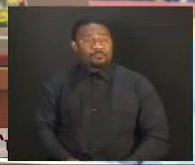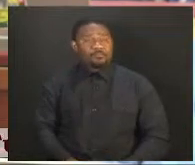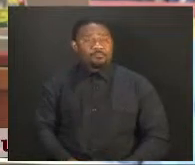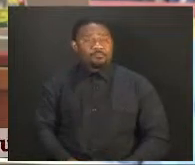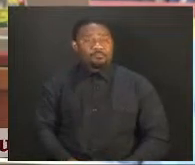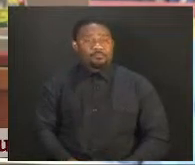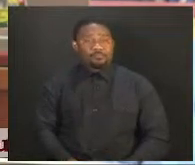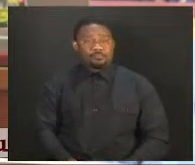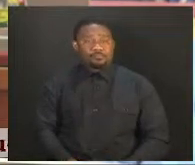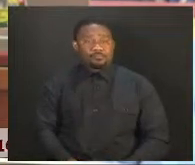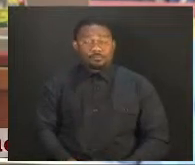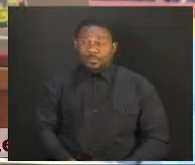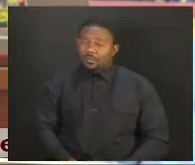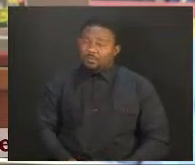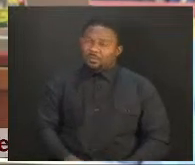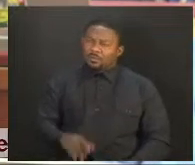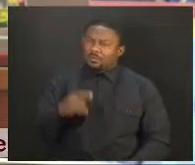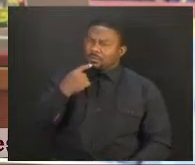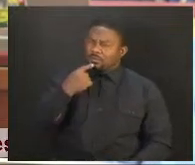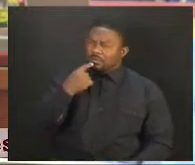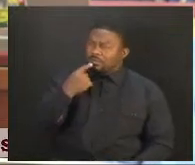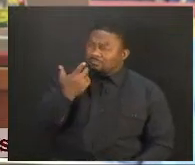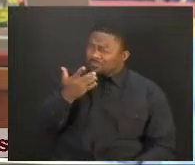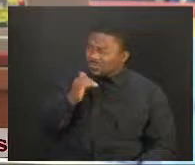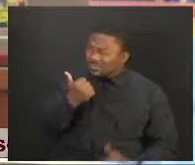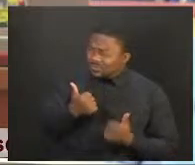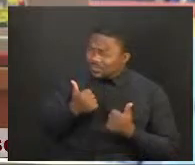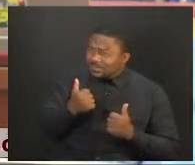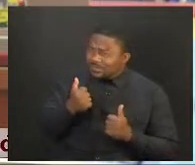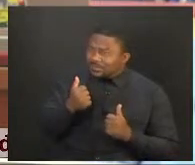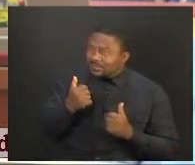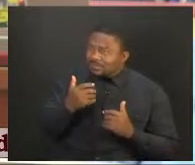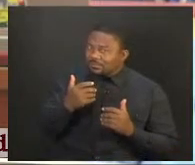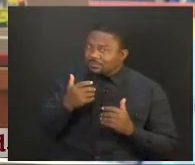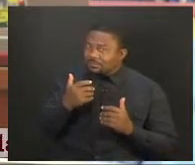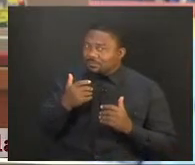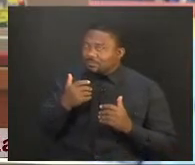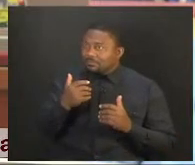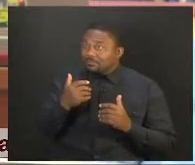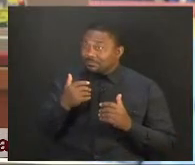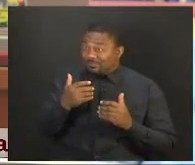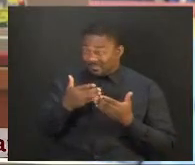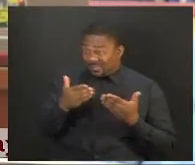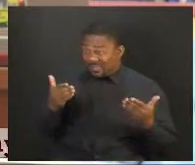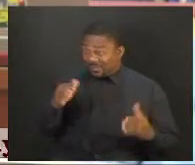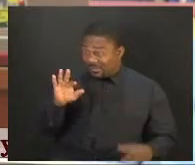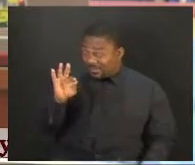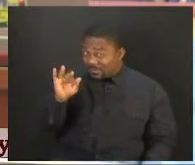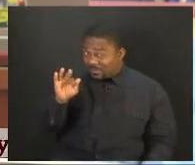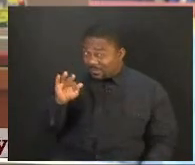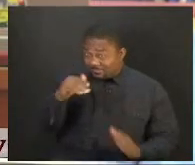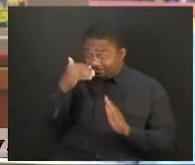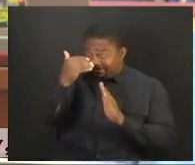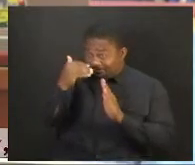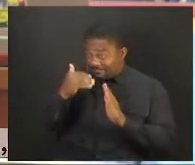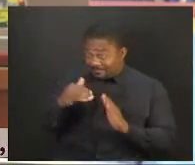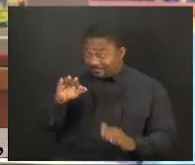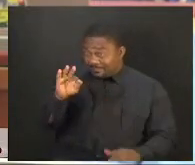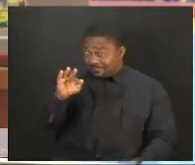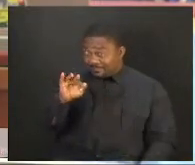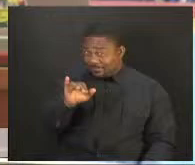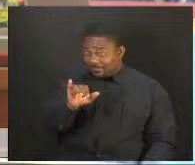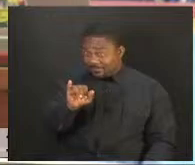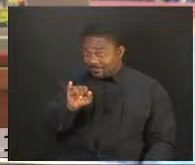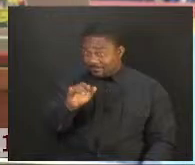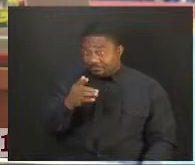Oh, you're talking about item 19, not 9. 19I.